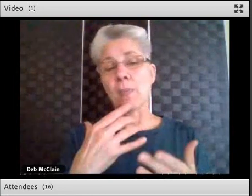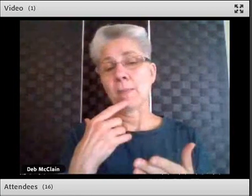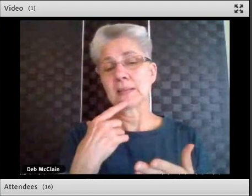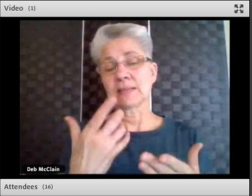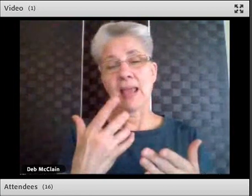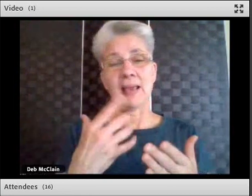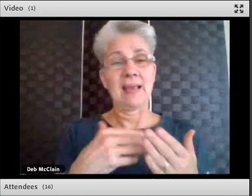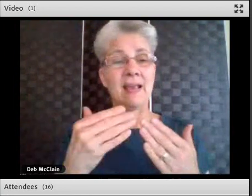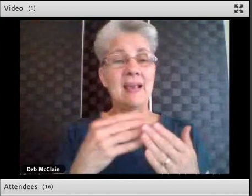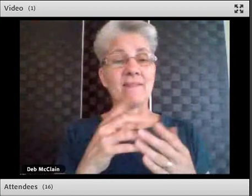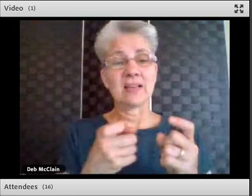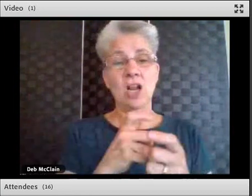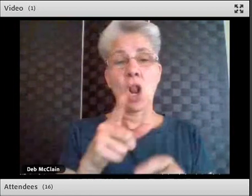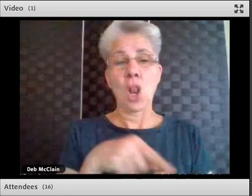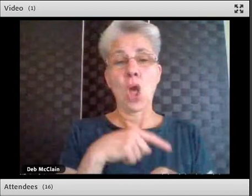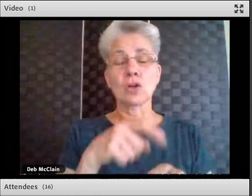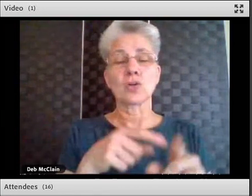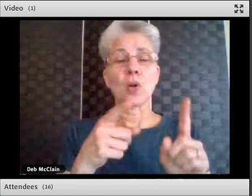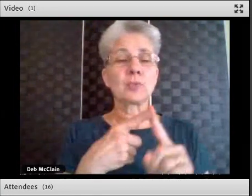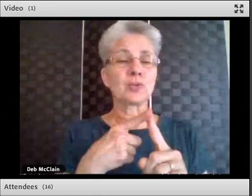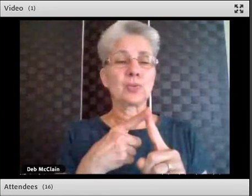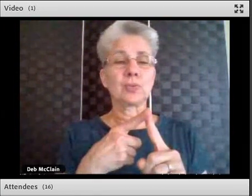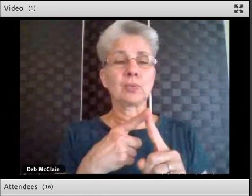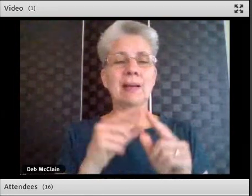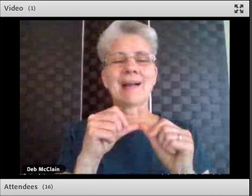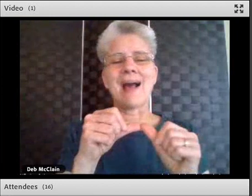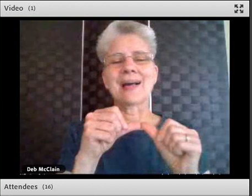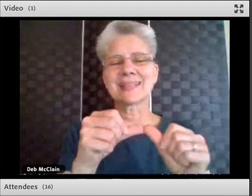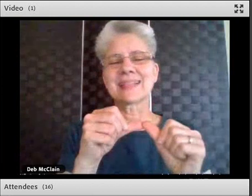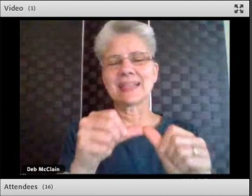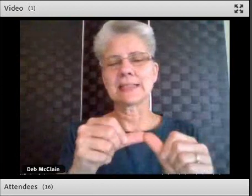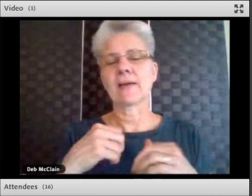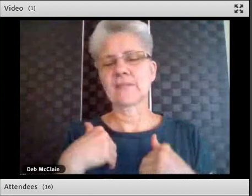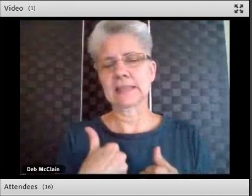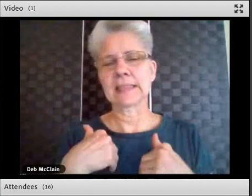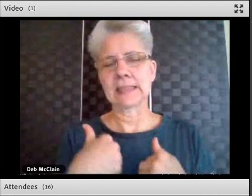even amend that long-term to near constant or constant.